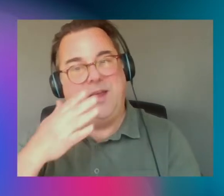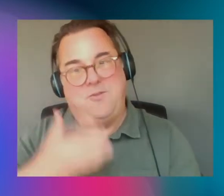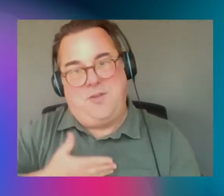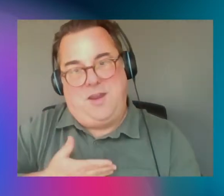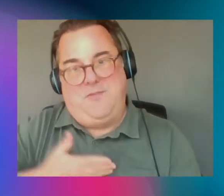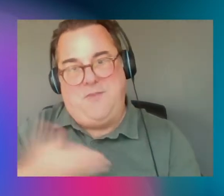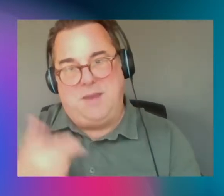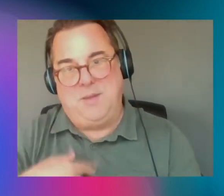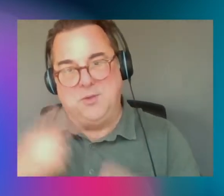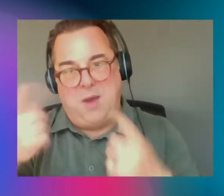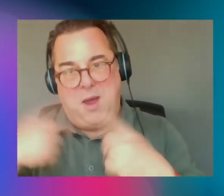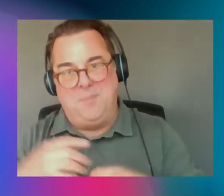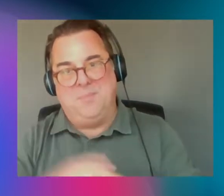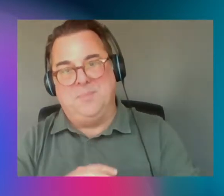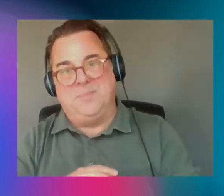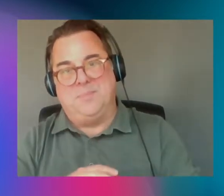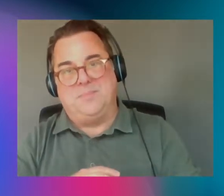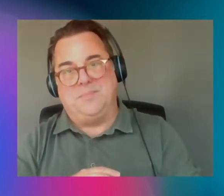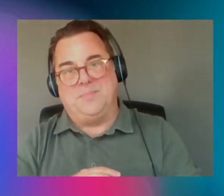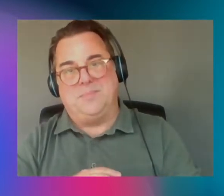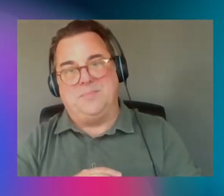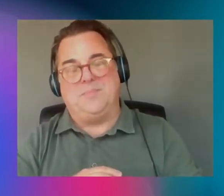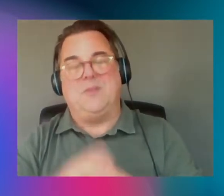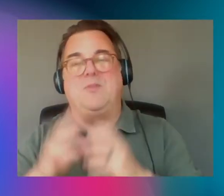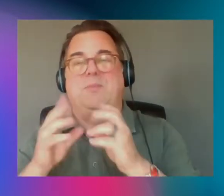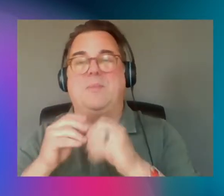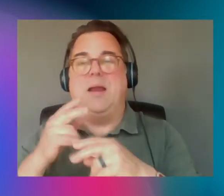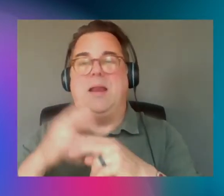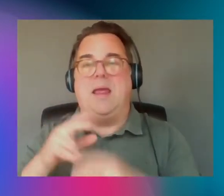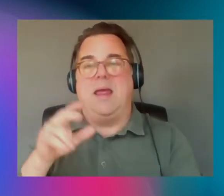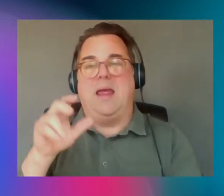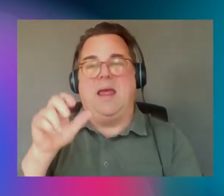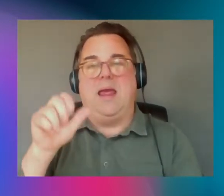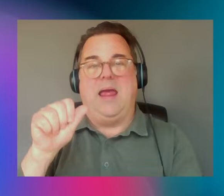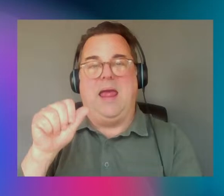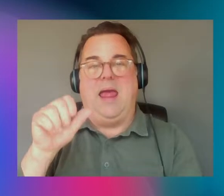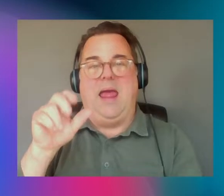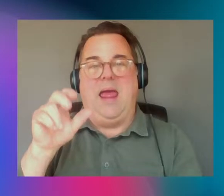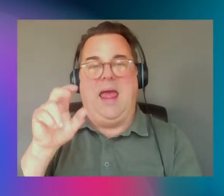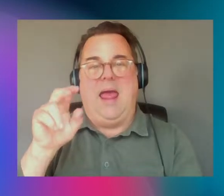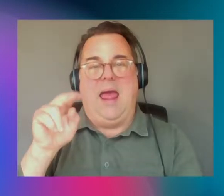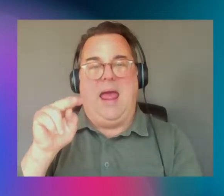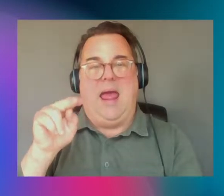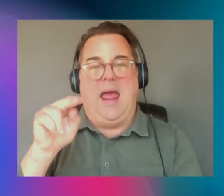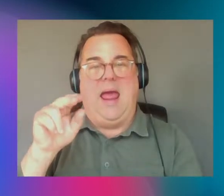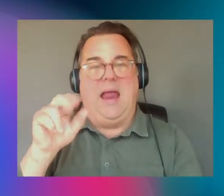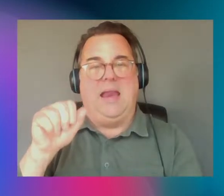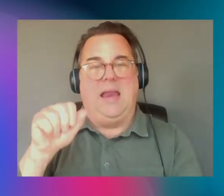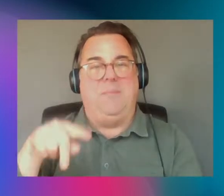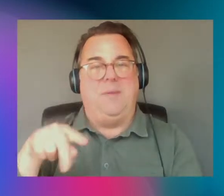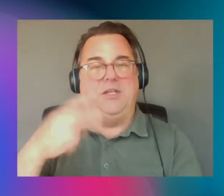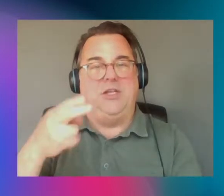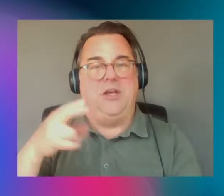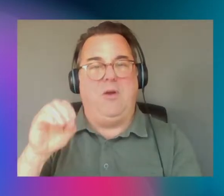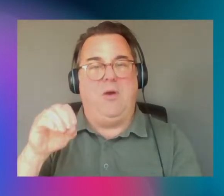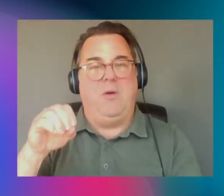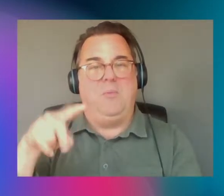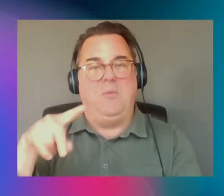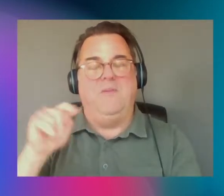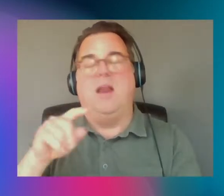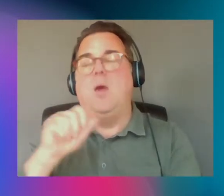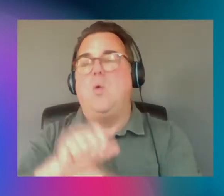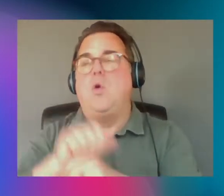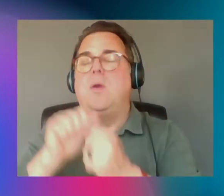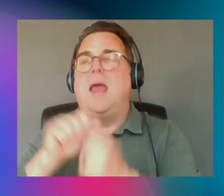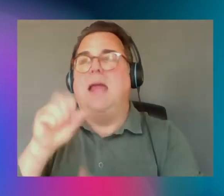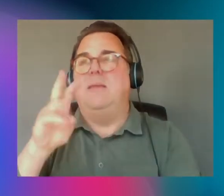here on this session. So my name is Ana Pinheiro-Privet, and I'm with the AWS Impact Computing team, and I'm the global